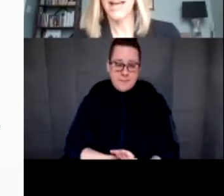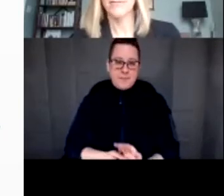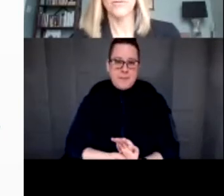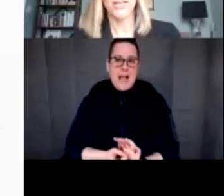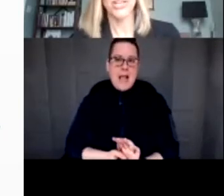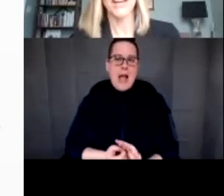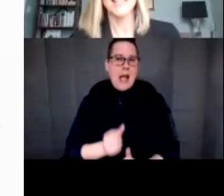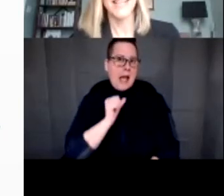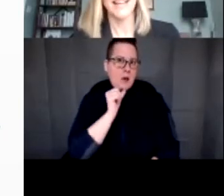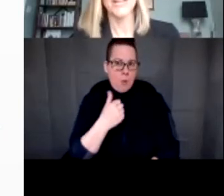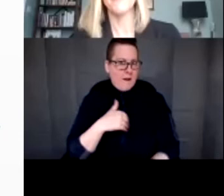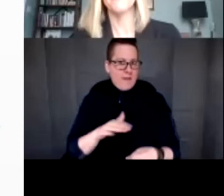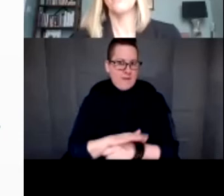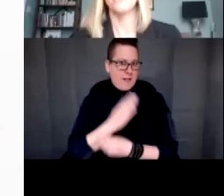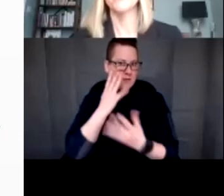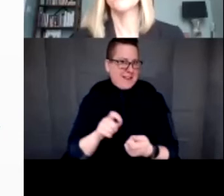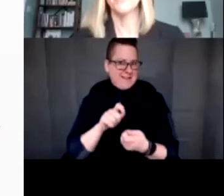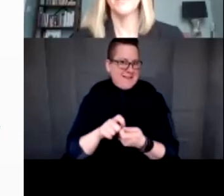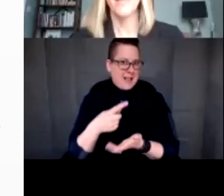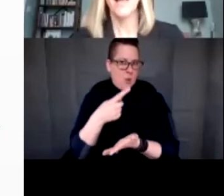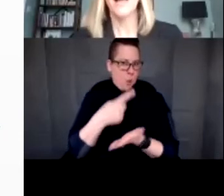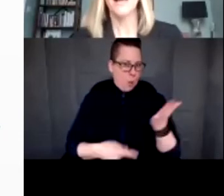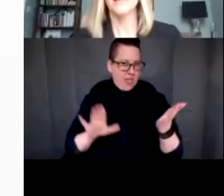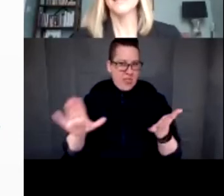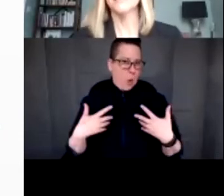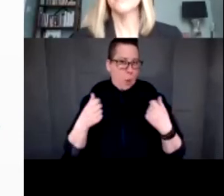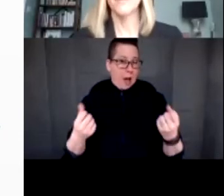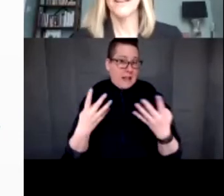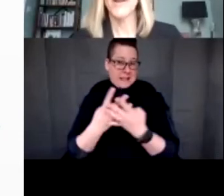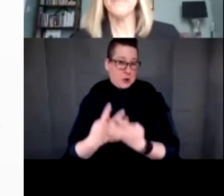actually have information on exactly what that wellness screen